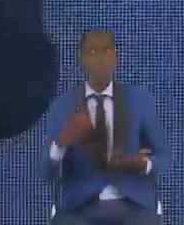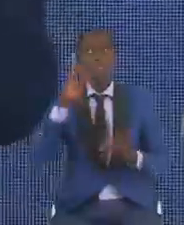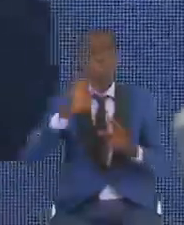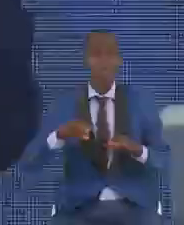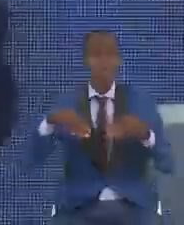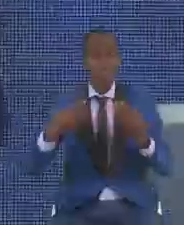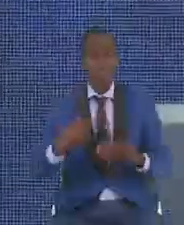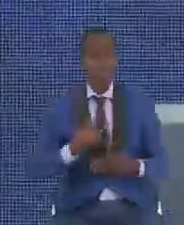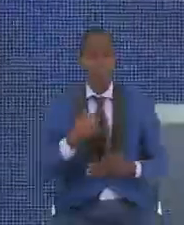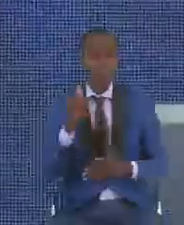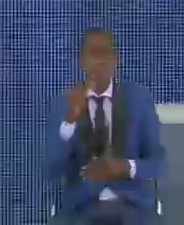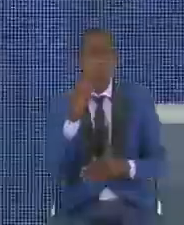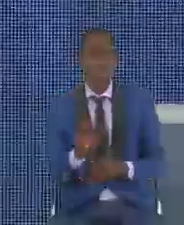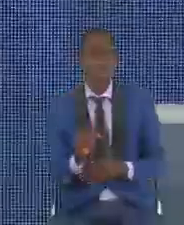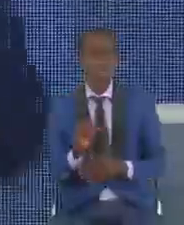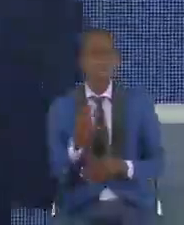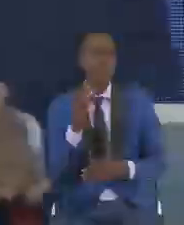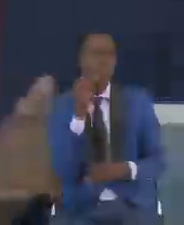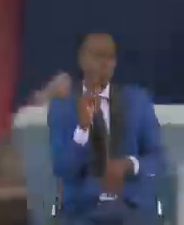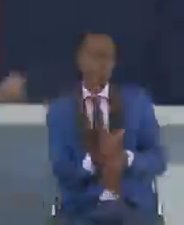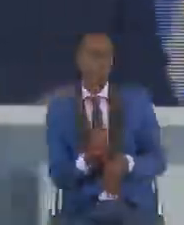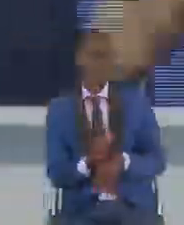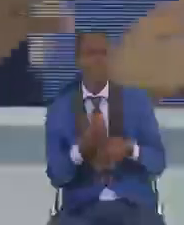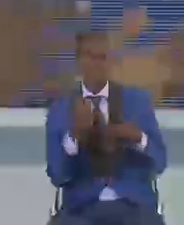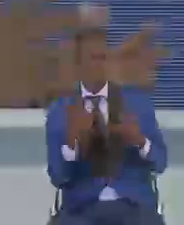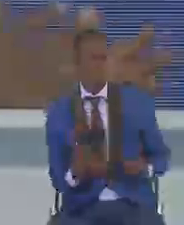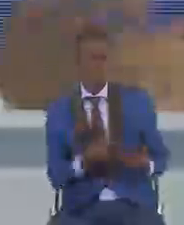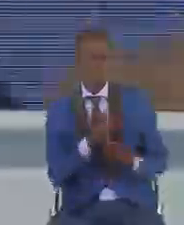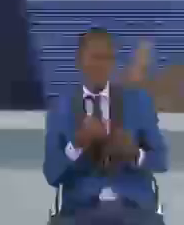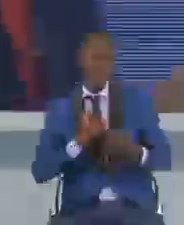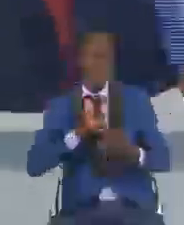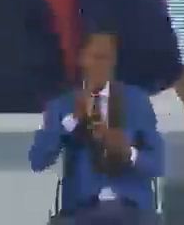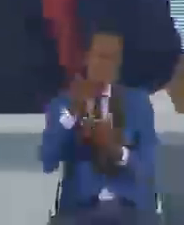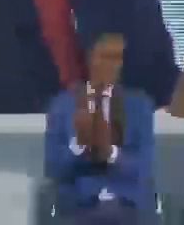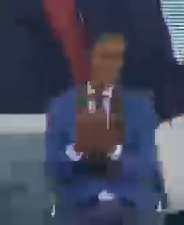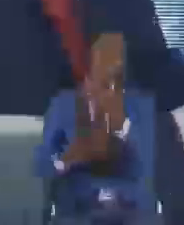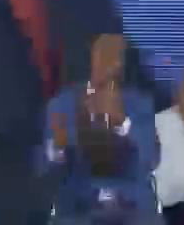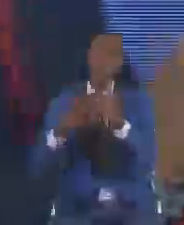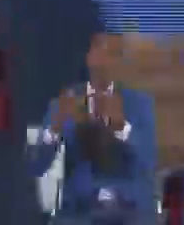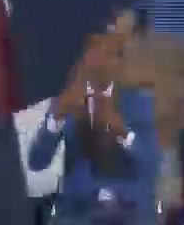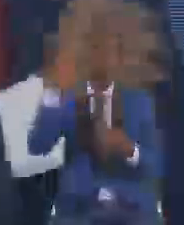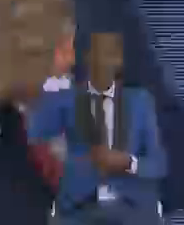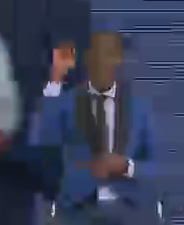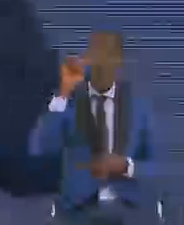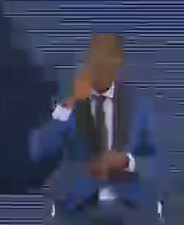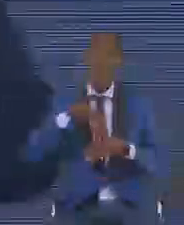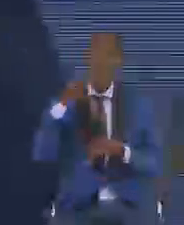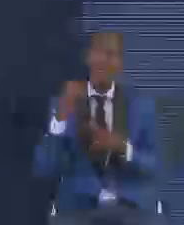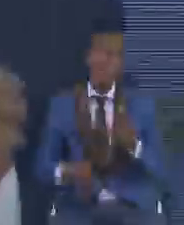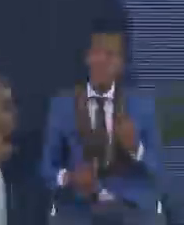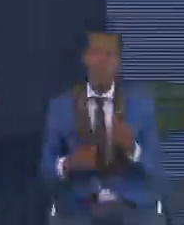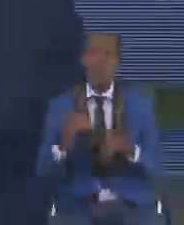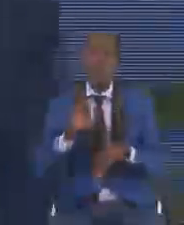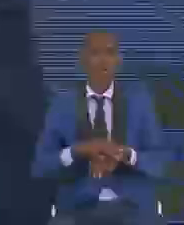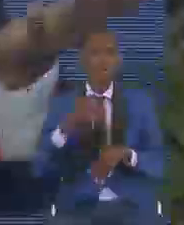an assigned ministry. And now, when I go back to him, eventually, on the